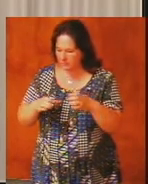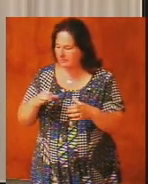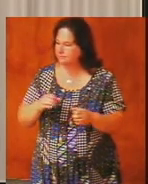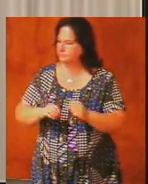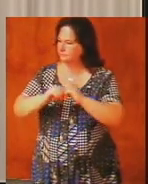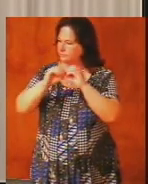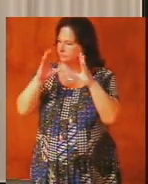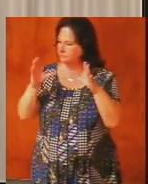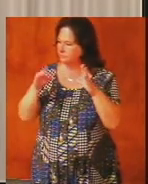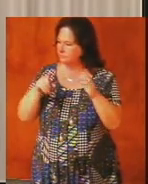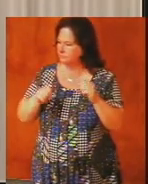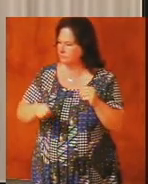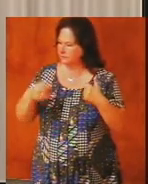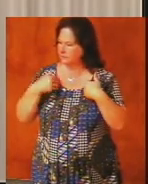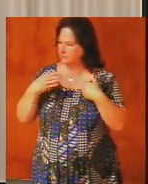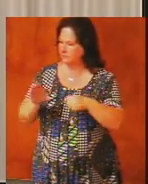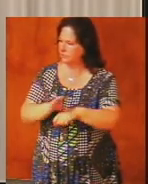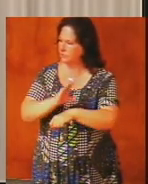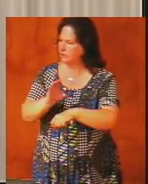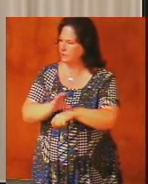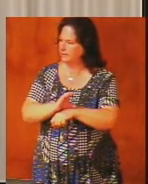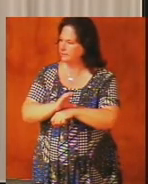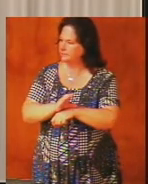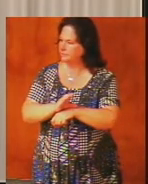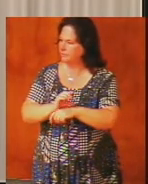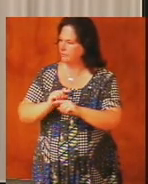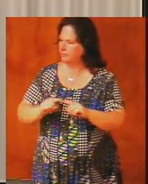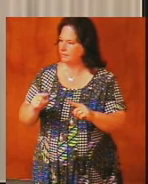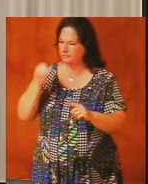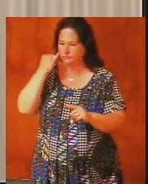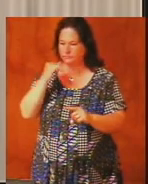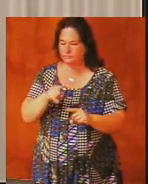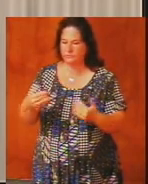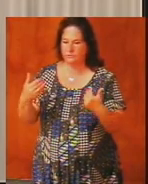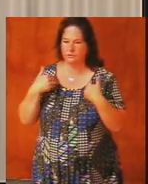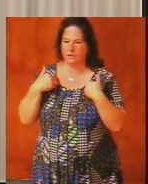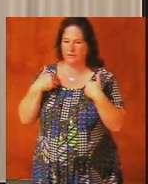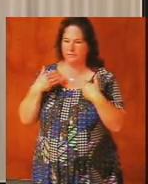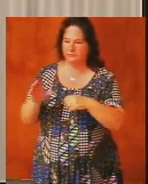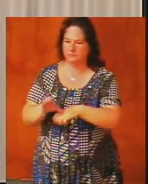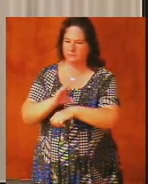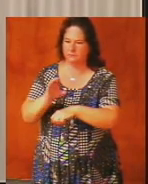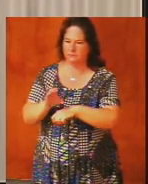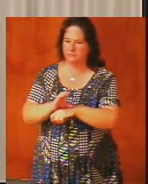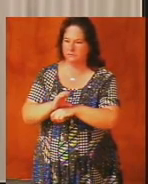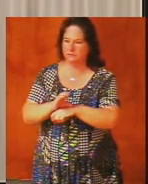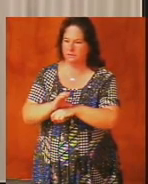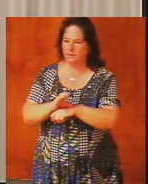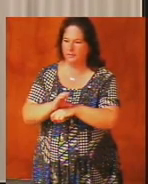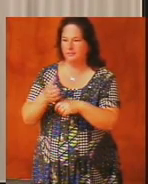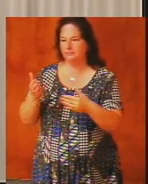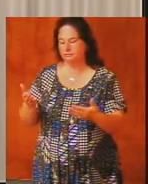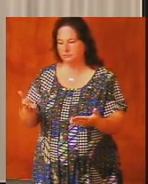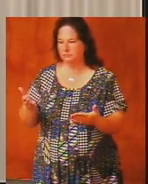Obviously, you got to have a computer. But if you have a computer,